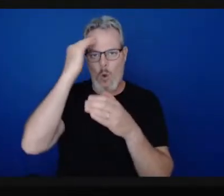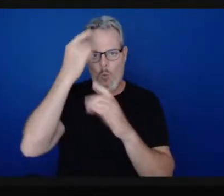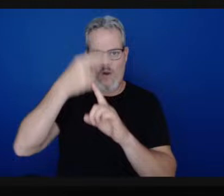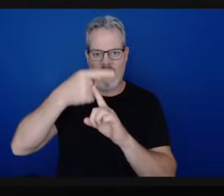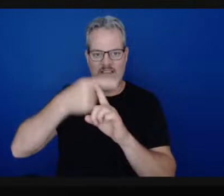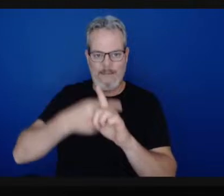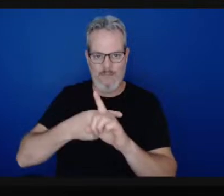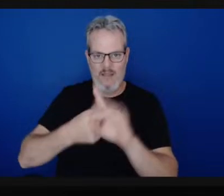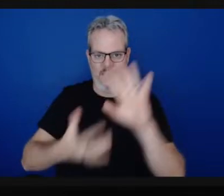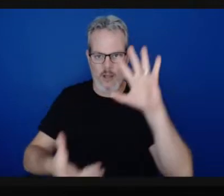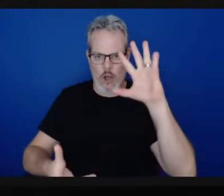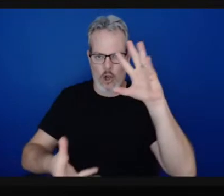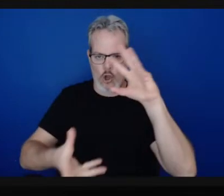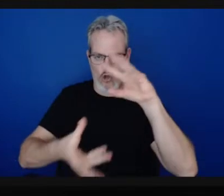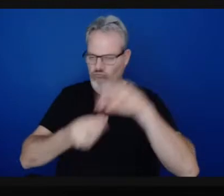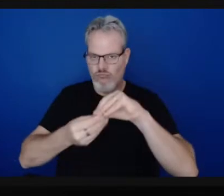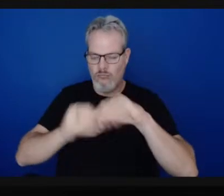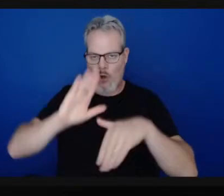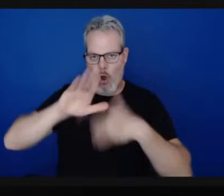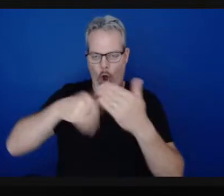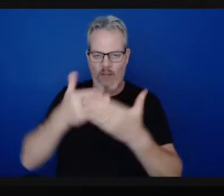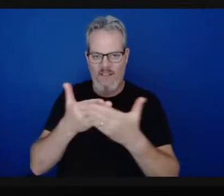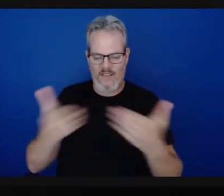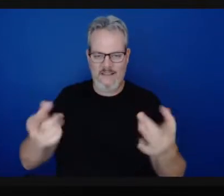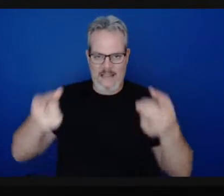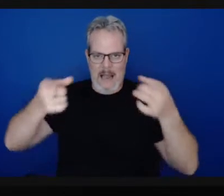inclusion of all the stuff happening outside of National Park.